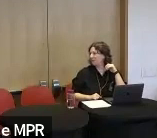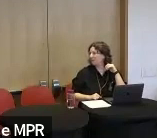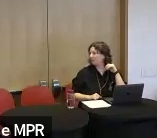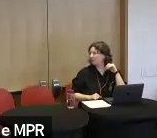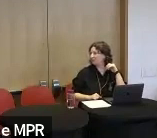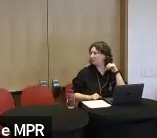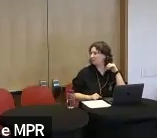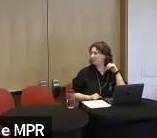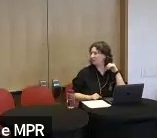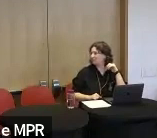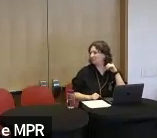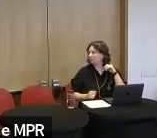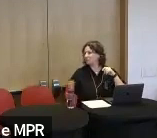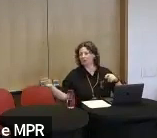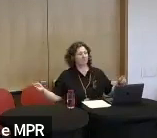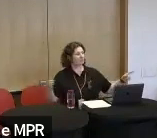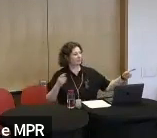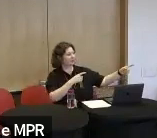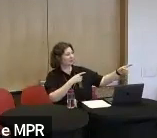You help, Greg?